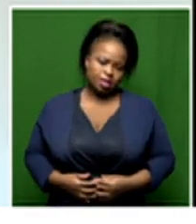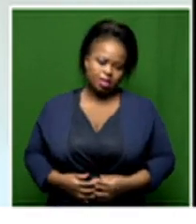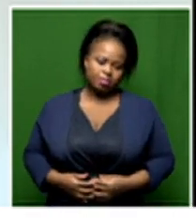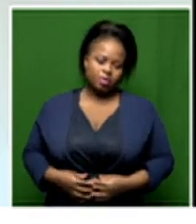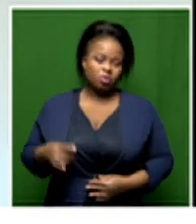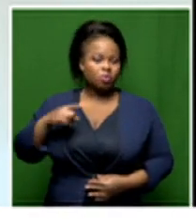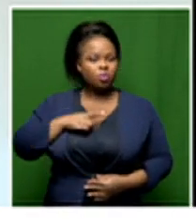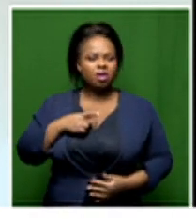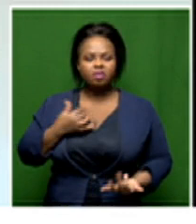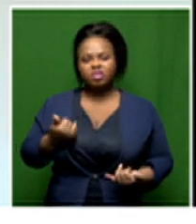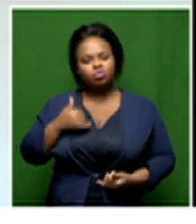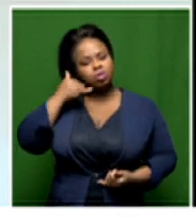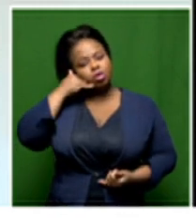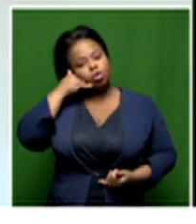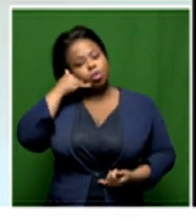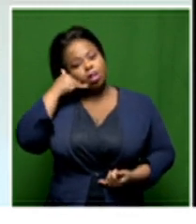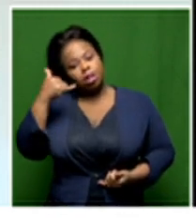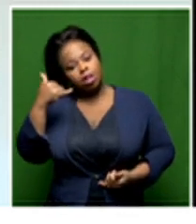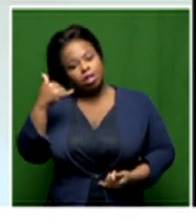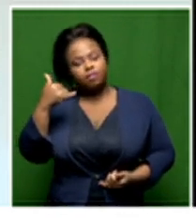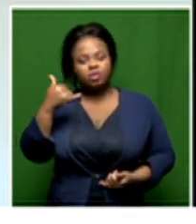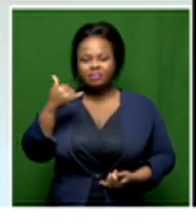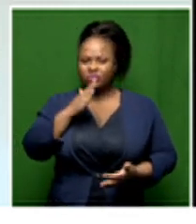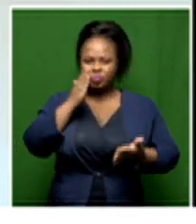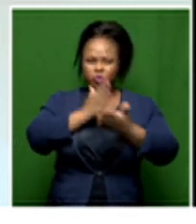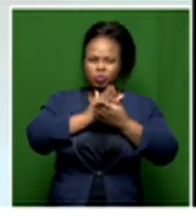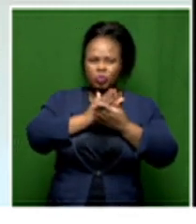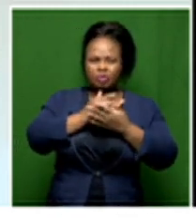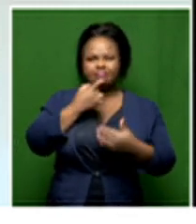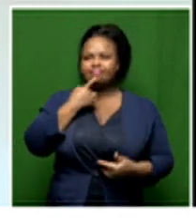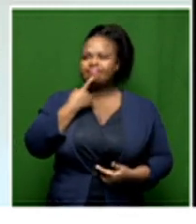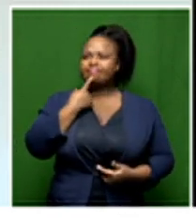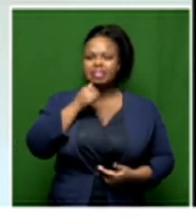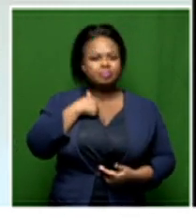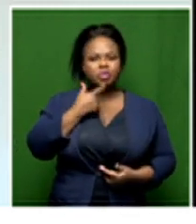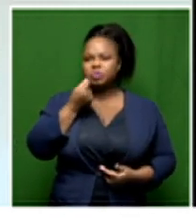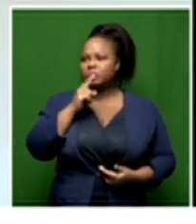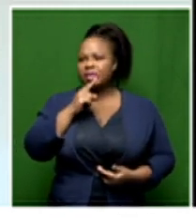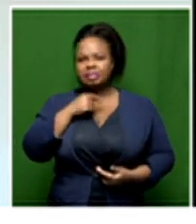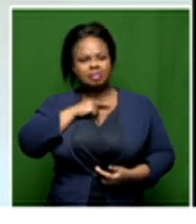the COVID hotline also exists, where if you are uncertain of what should I do